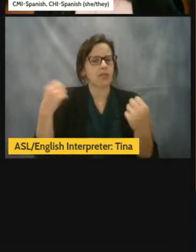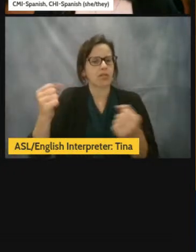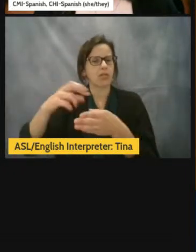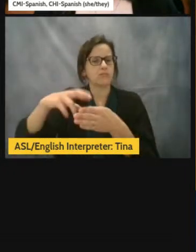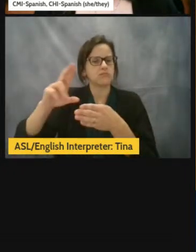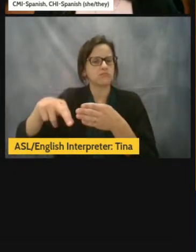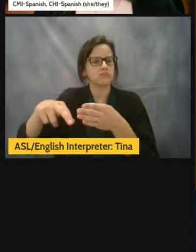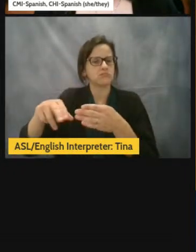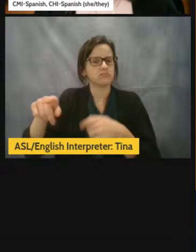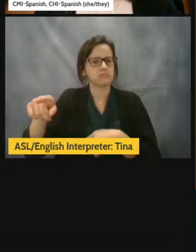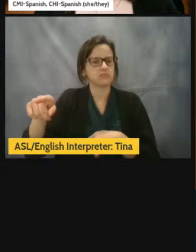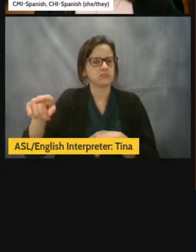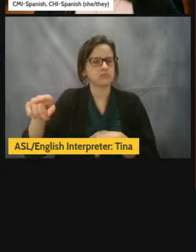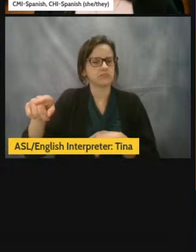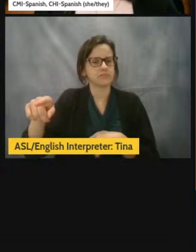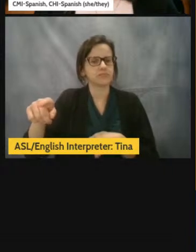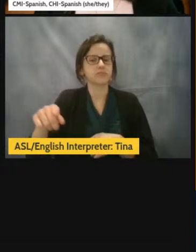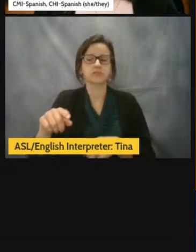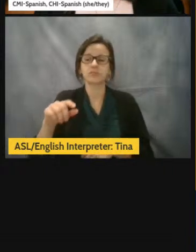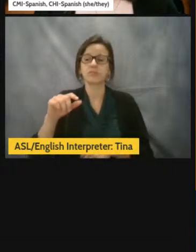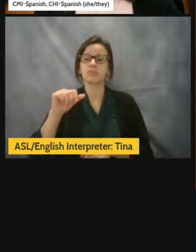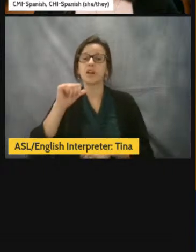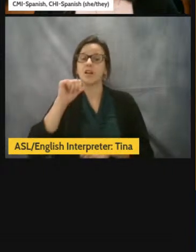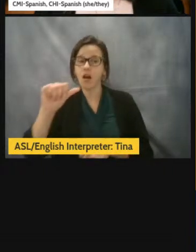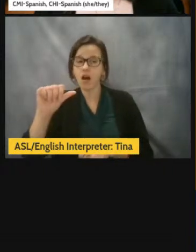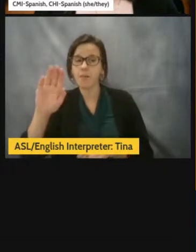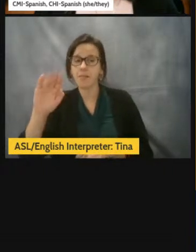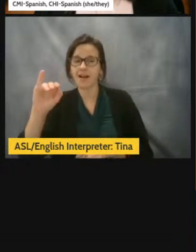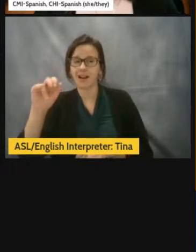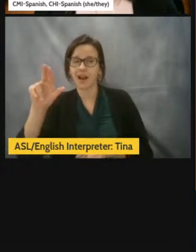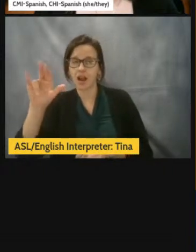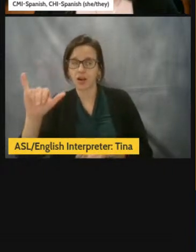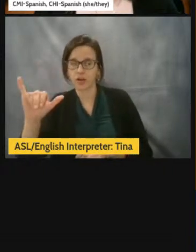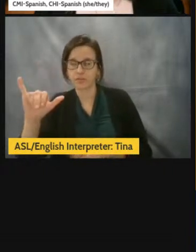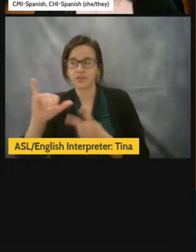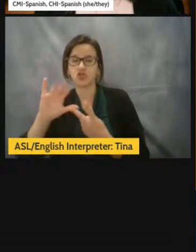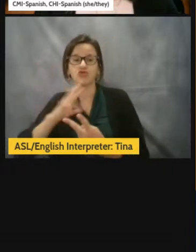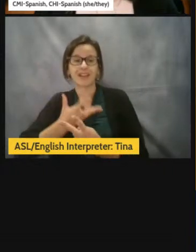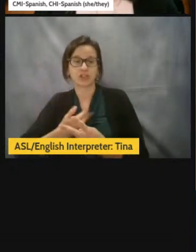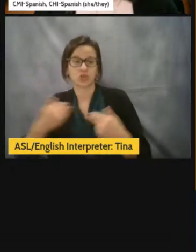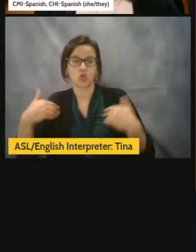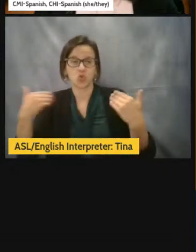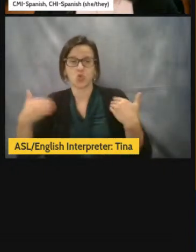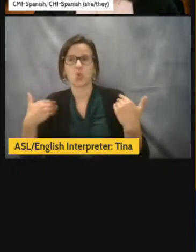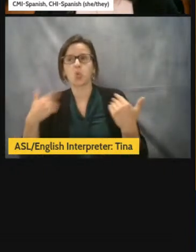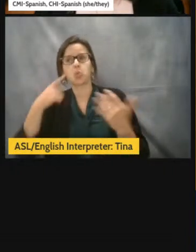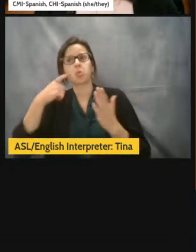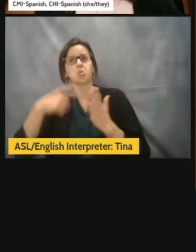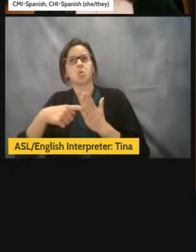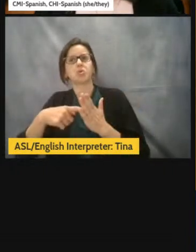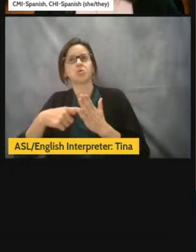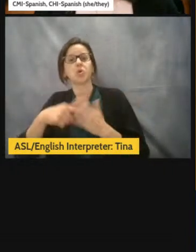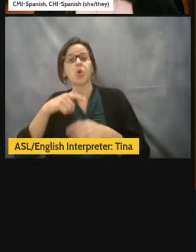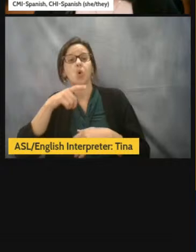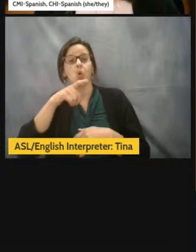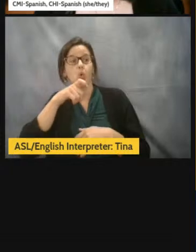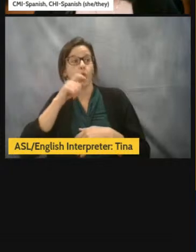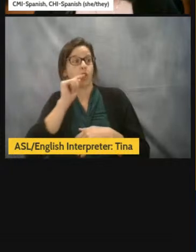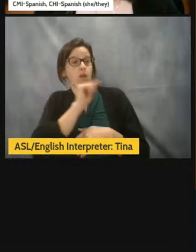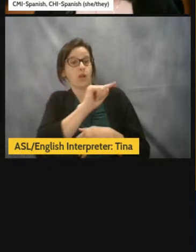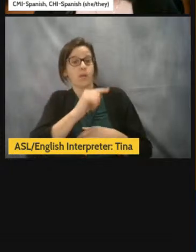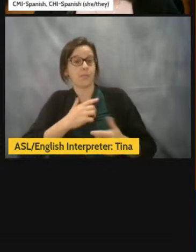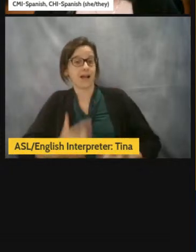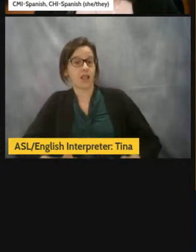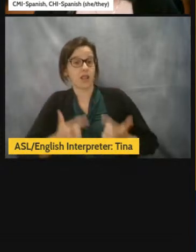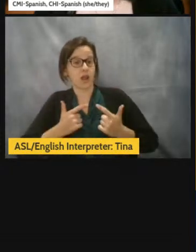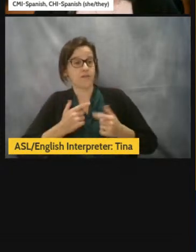their pronouns respected by all or most of the people in their lives attempted suicide at half the